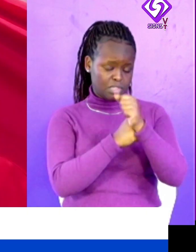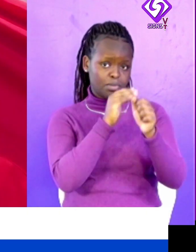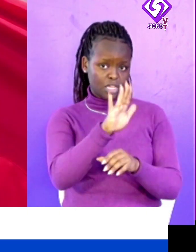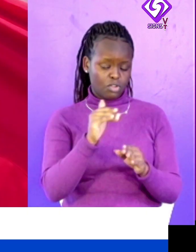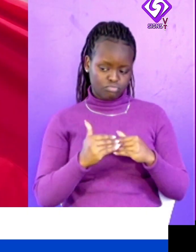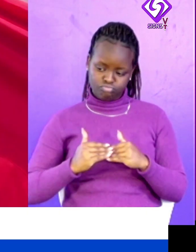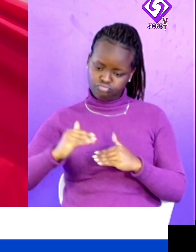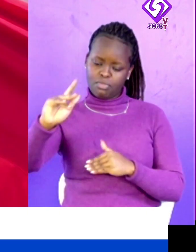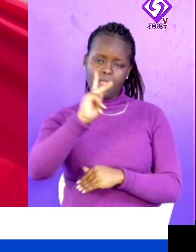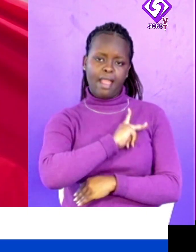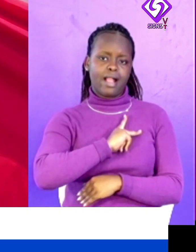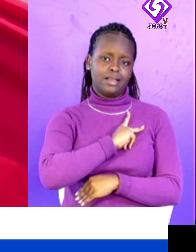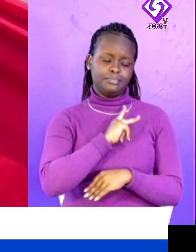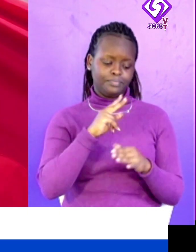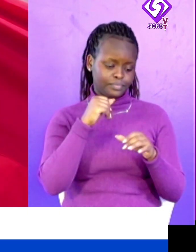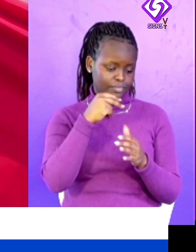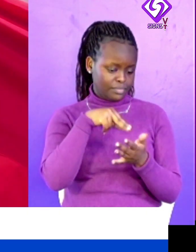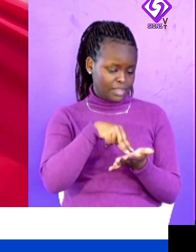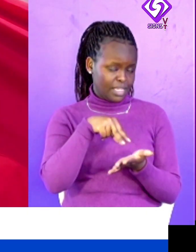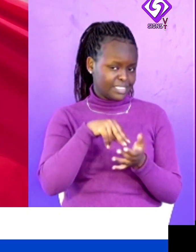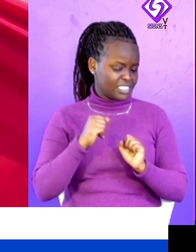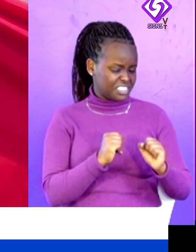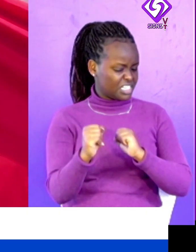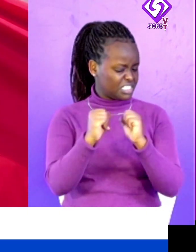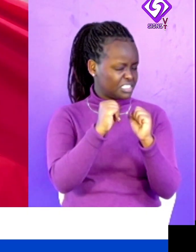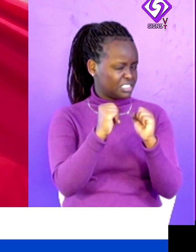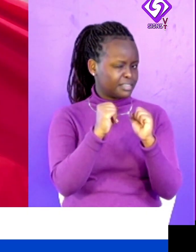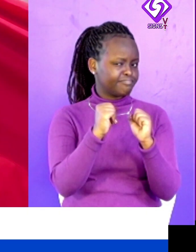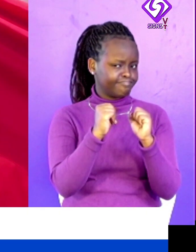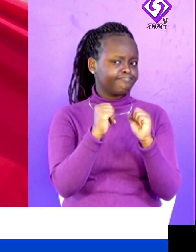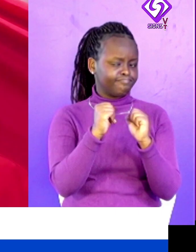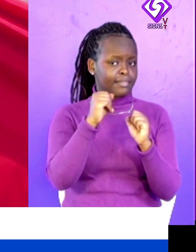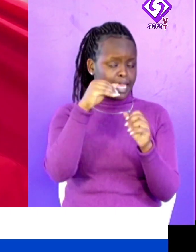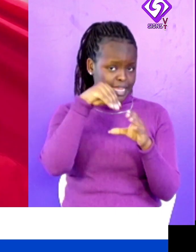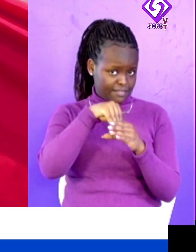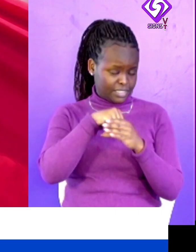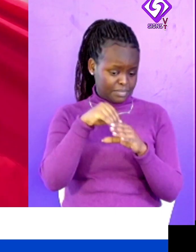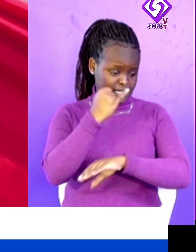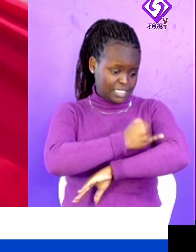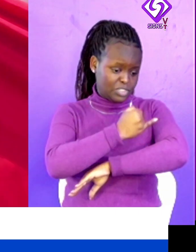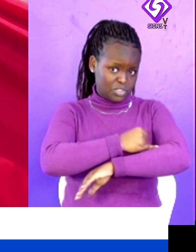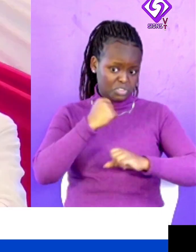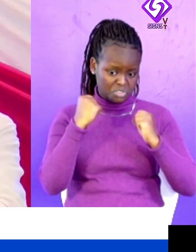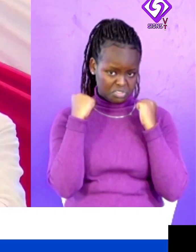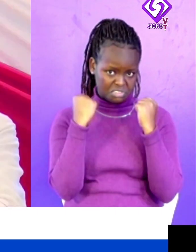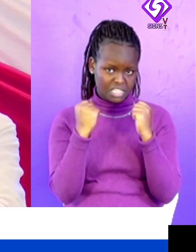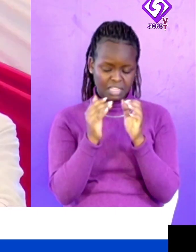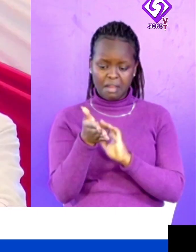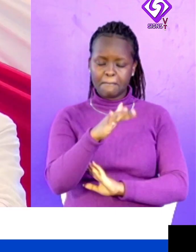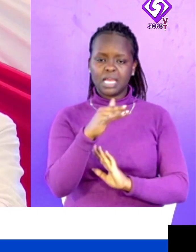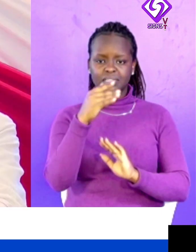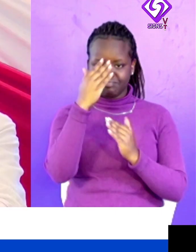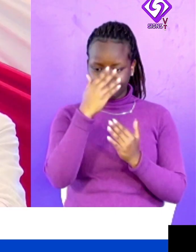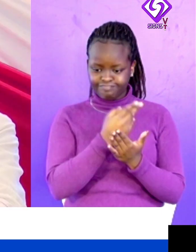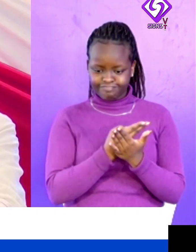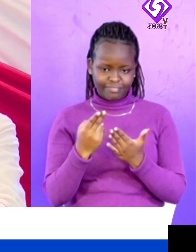as a strategic investment in safer communities, institutional strength, and restored dignity. To take care of